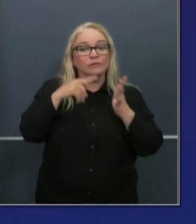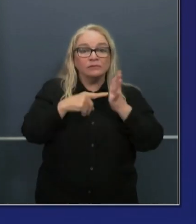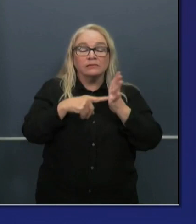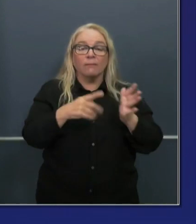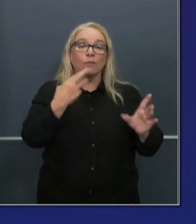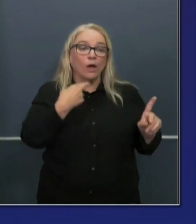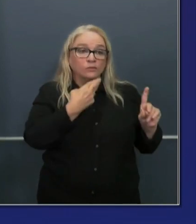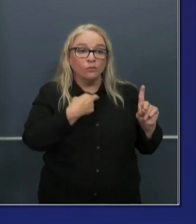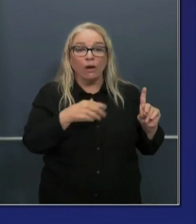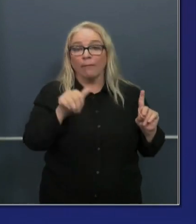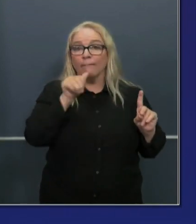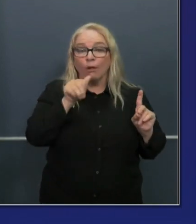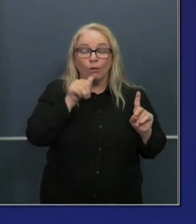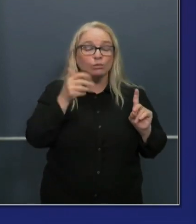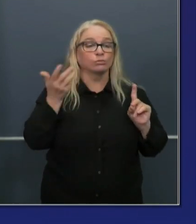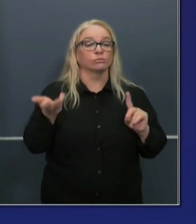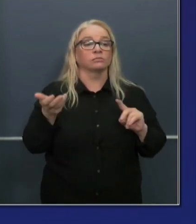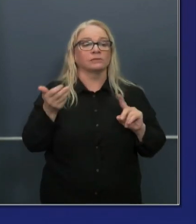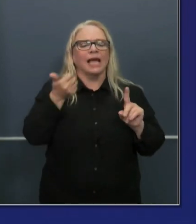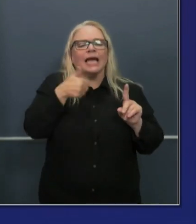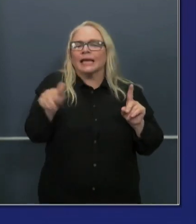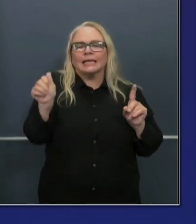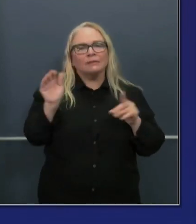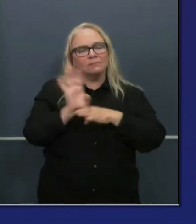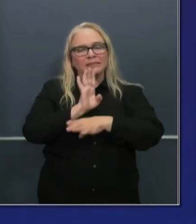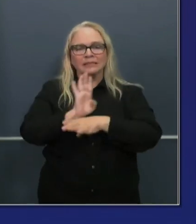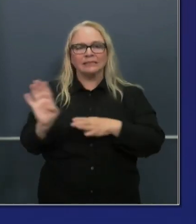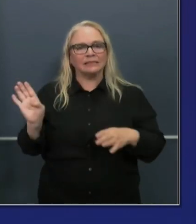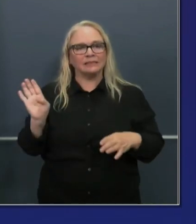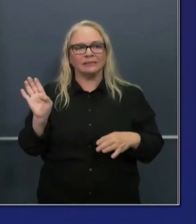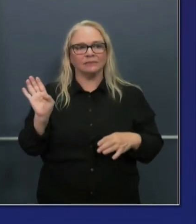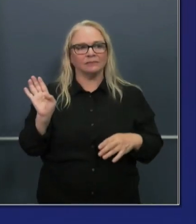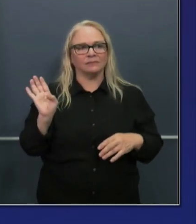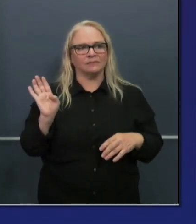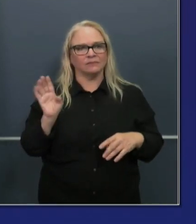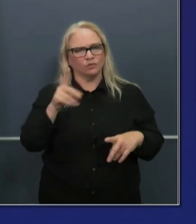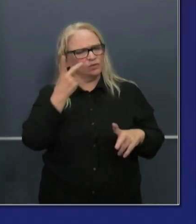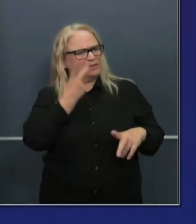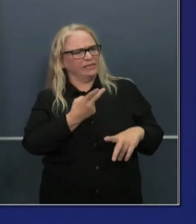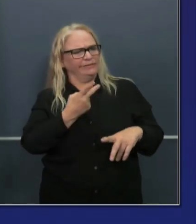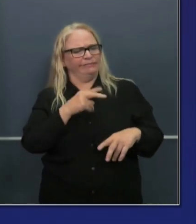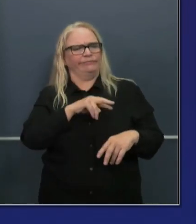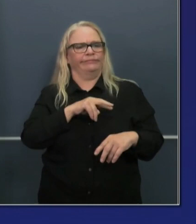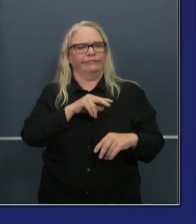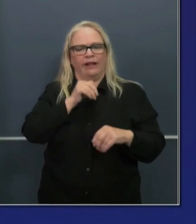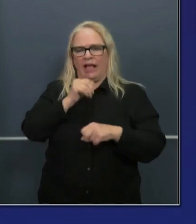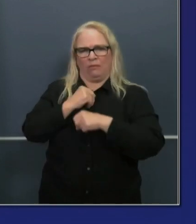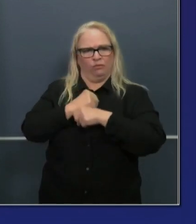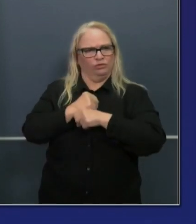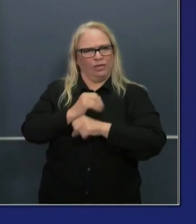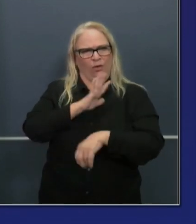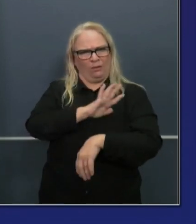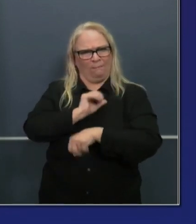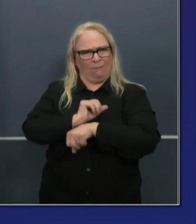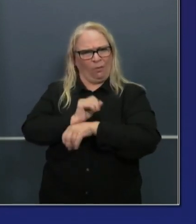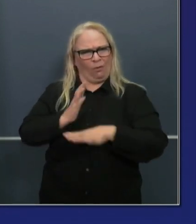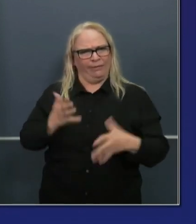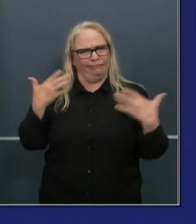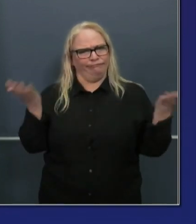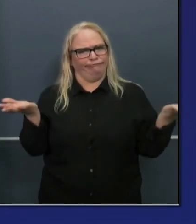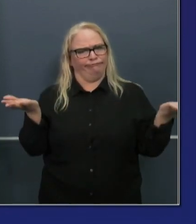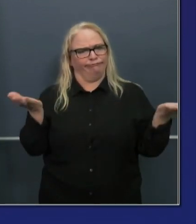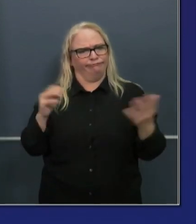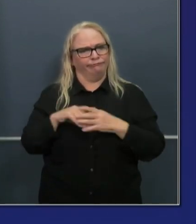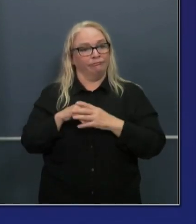or any other facility, but aren't even protecting their workers. And I think this is an incredibly important point. When we talk